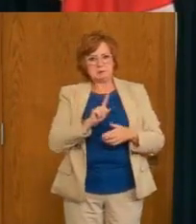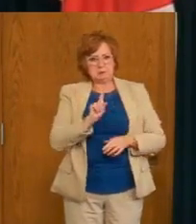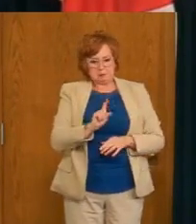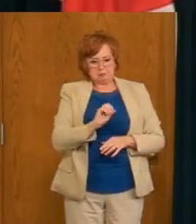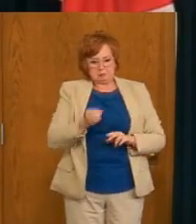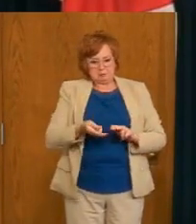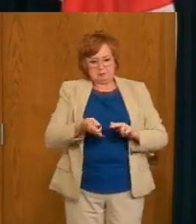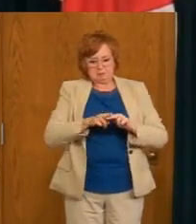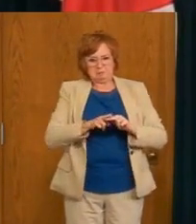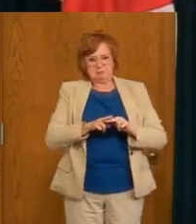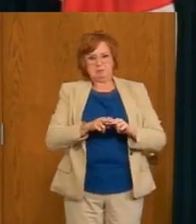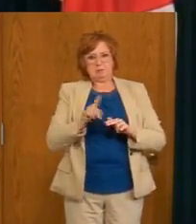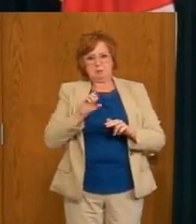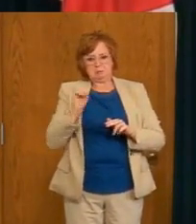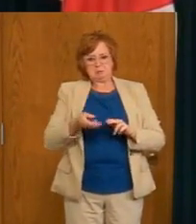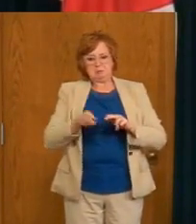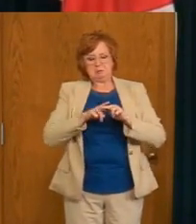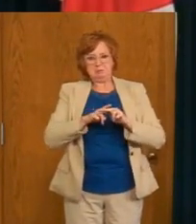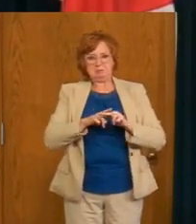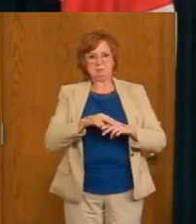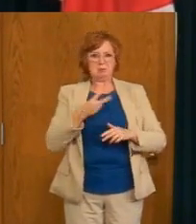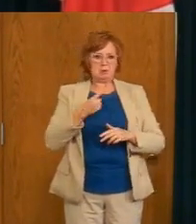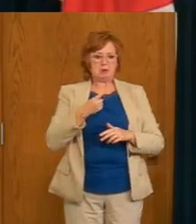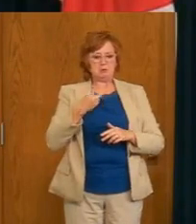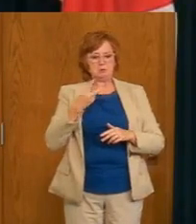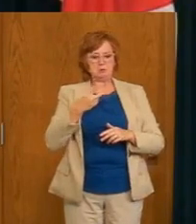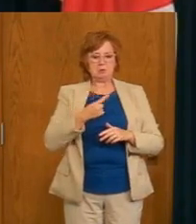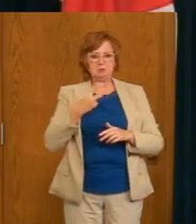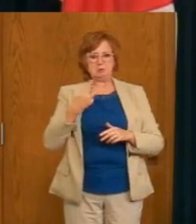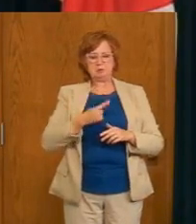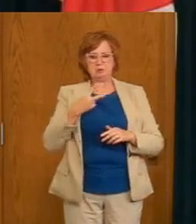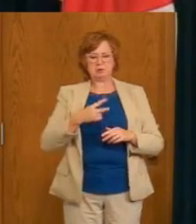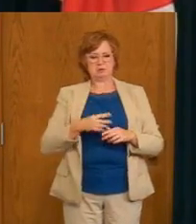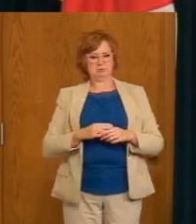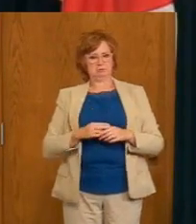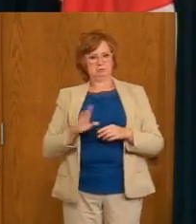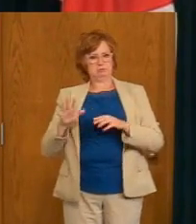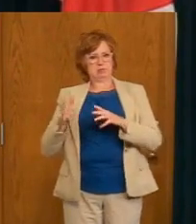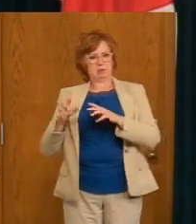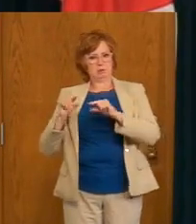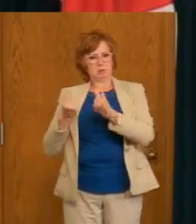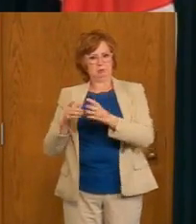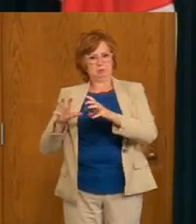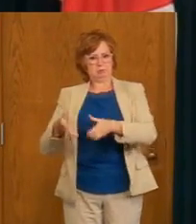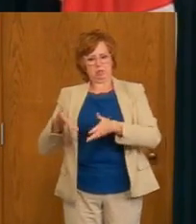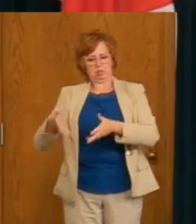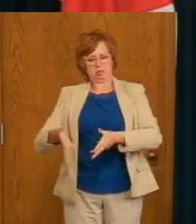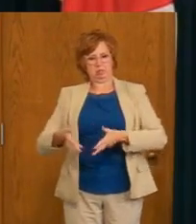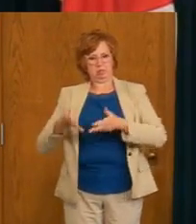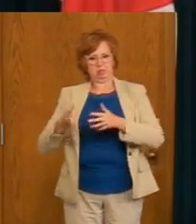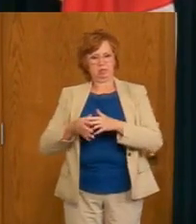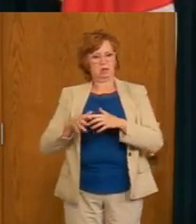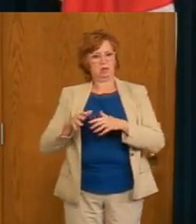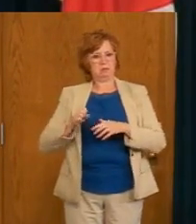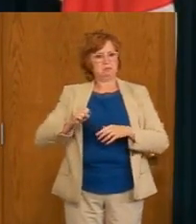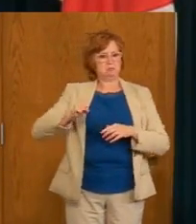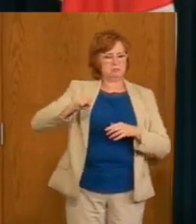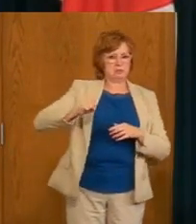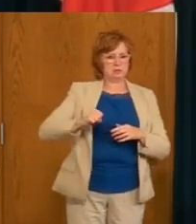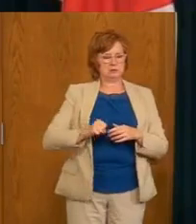also activated surge capacity, and additional staff have been mobilized from both NISA and Indigenous Services Canada.